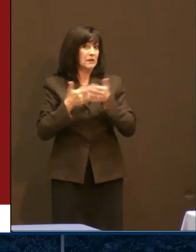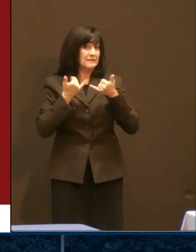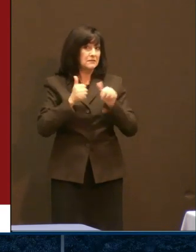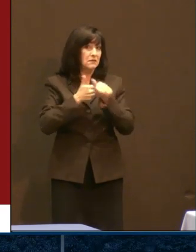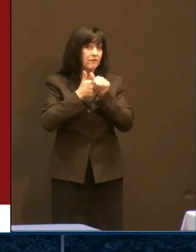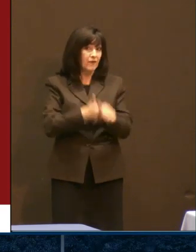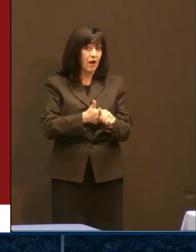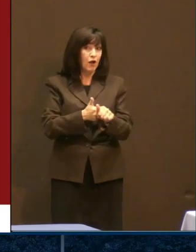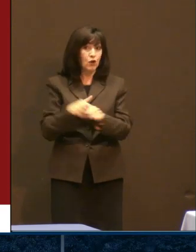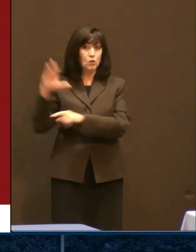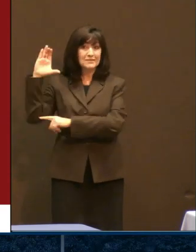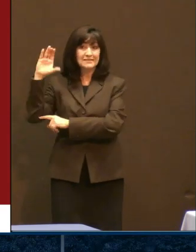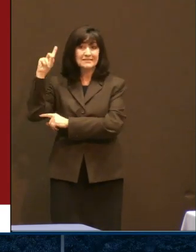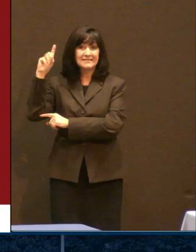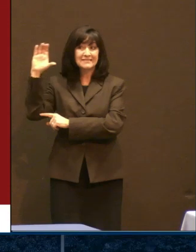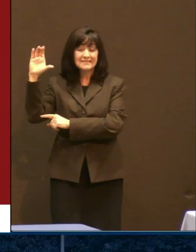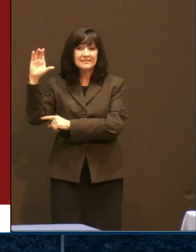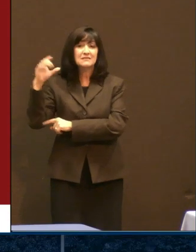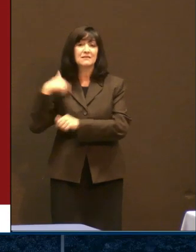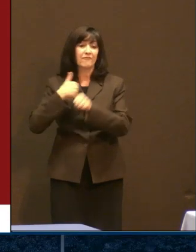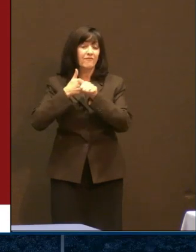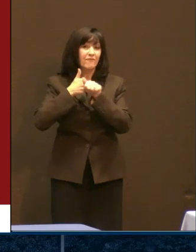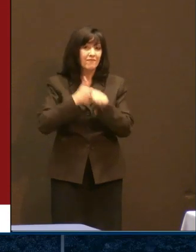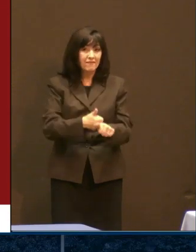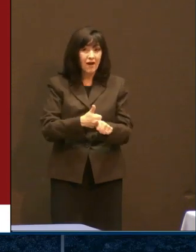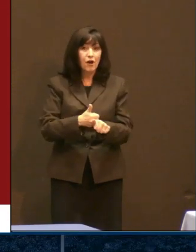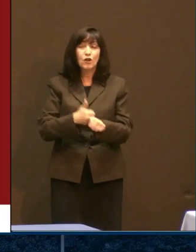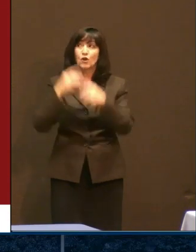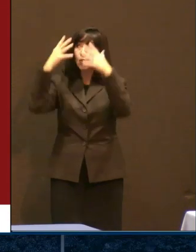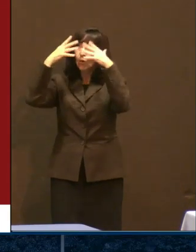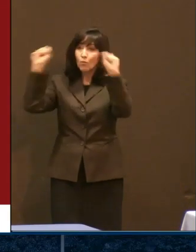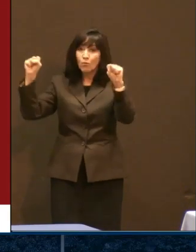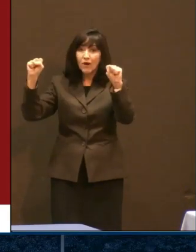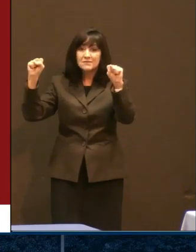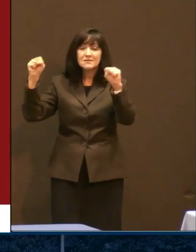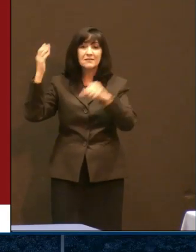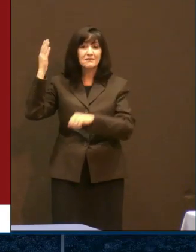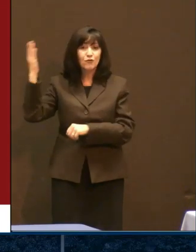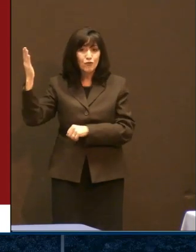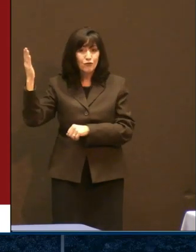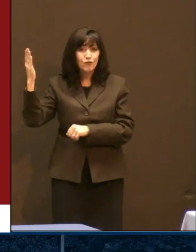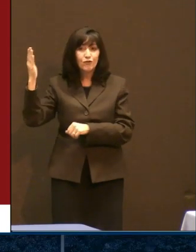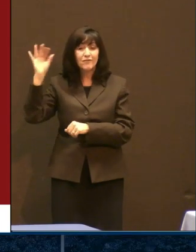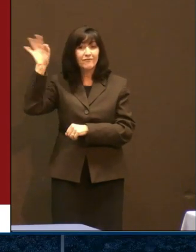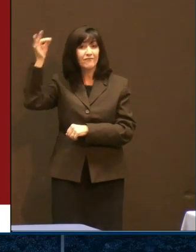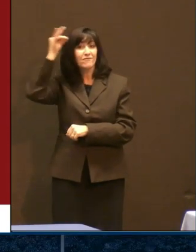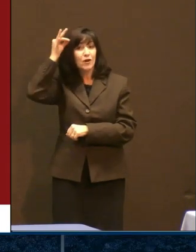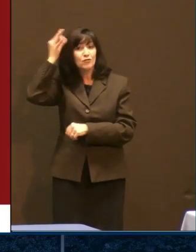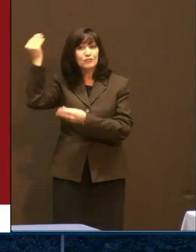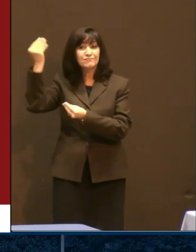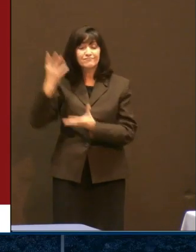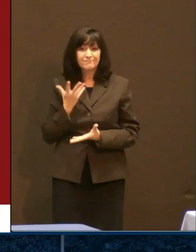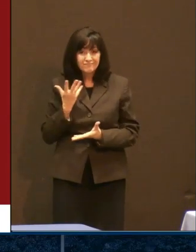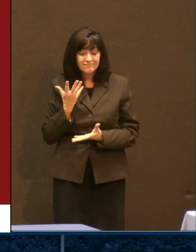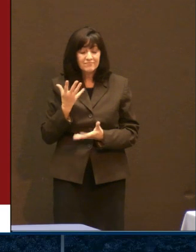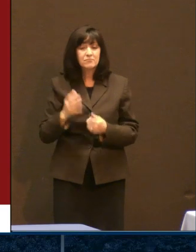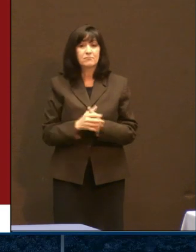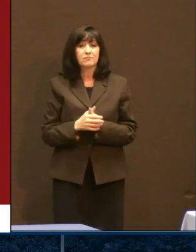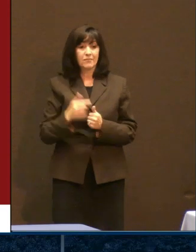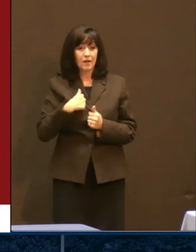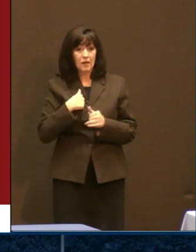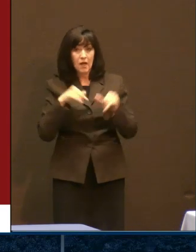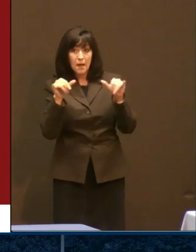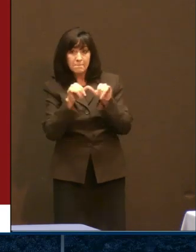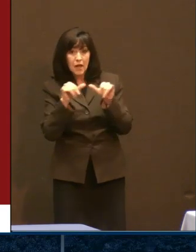force. We know that we're going to have to come up with a different measure than day-to-day declining cases, and we'll